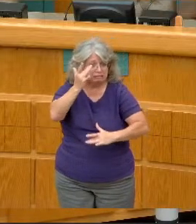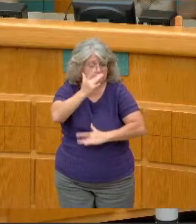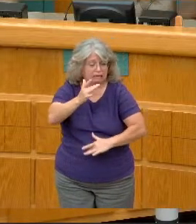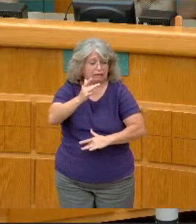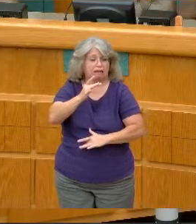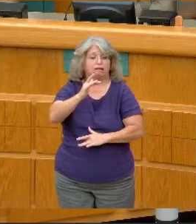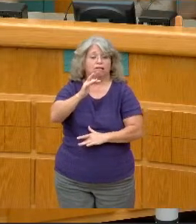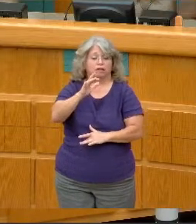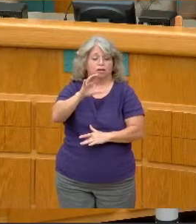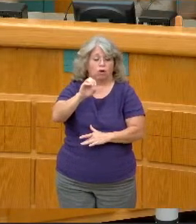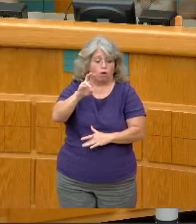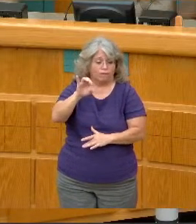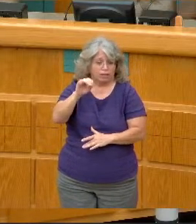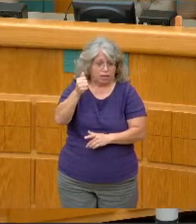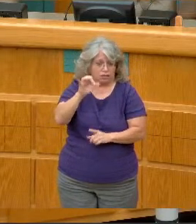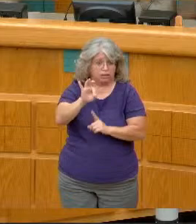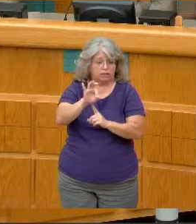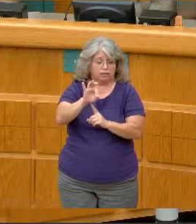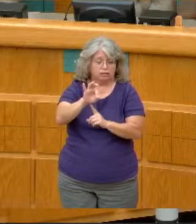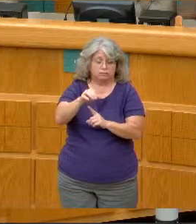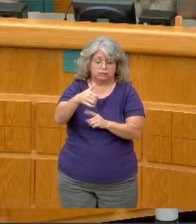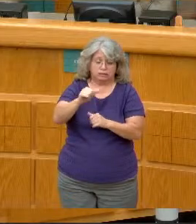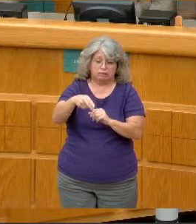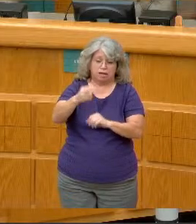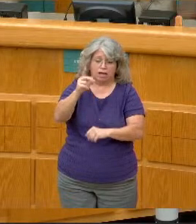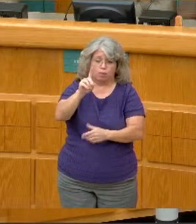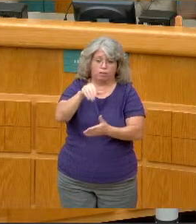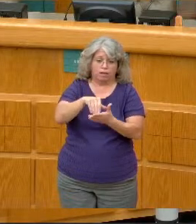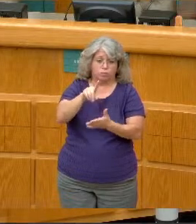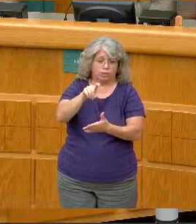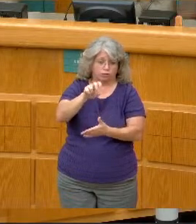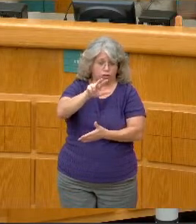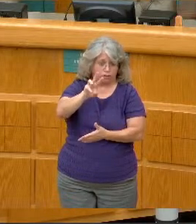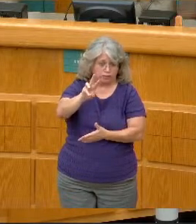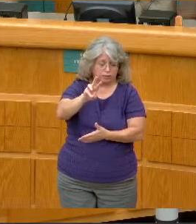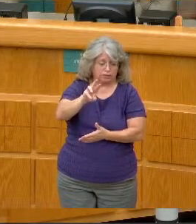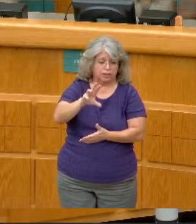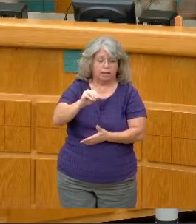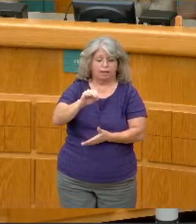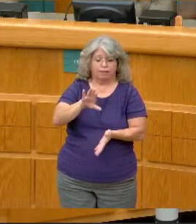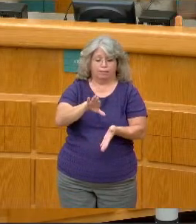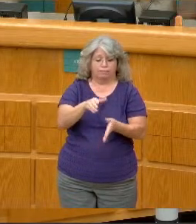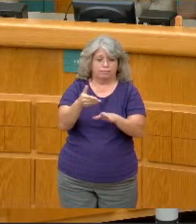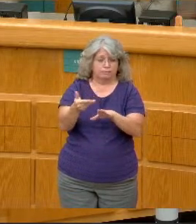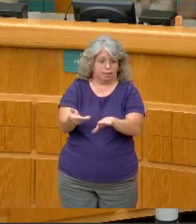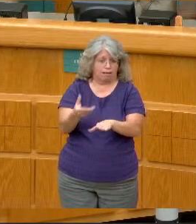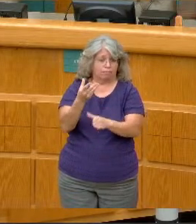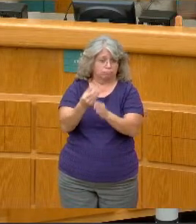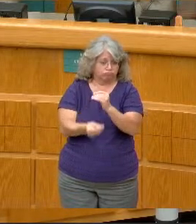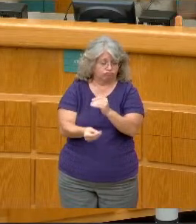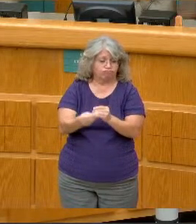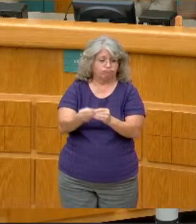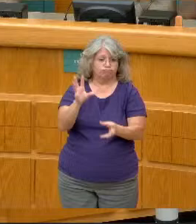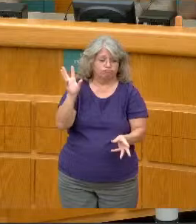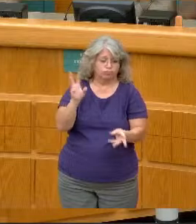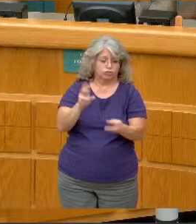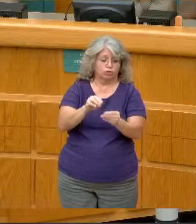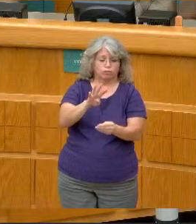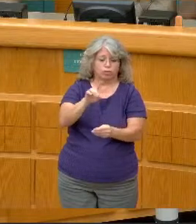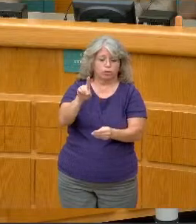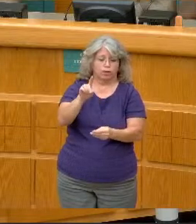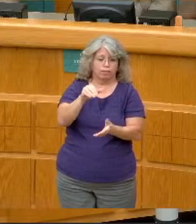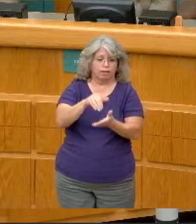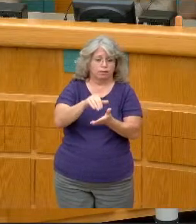39,774. Active cases of COVID-19, which is still high, 1,136, and then the